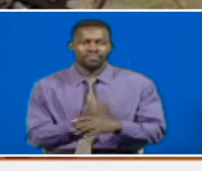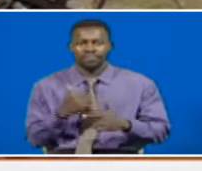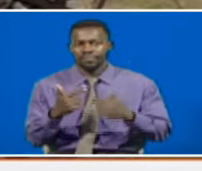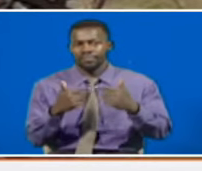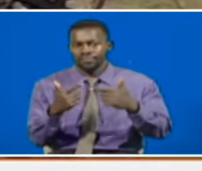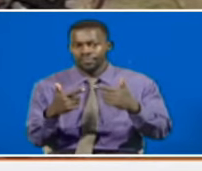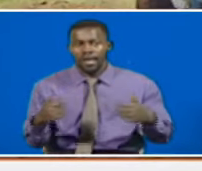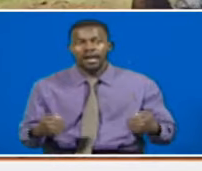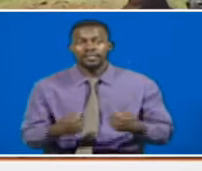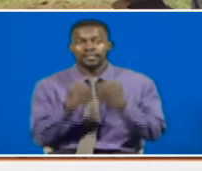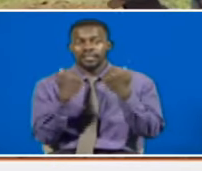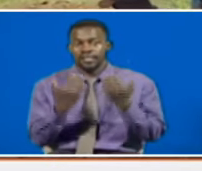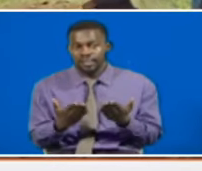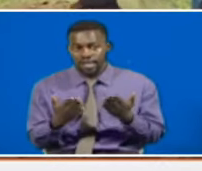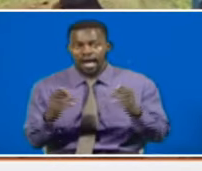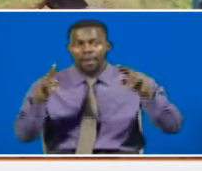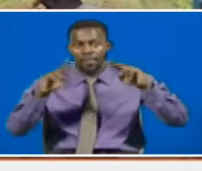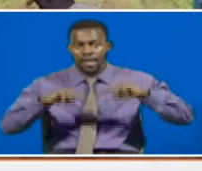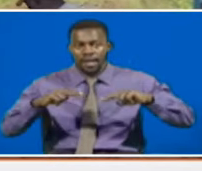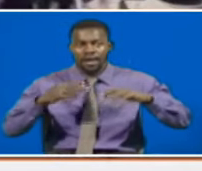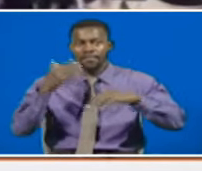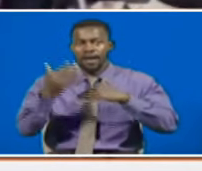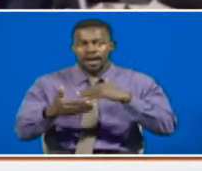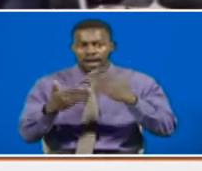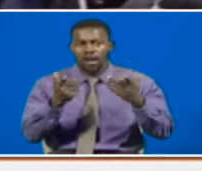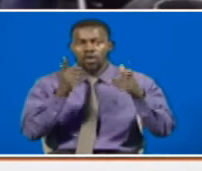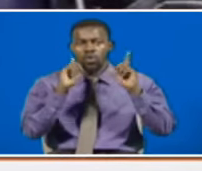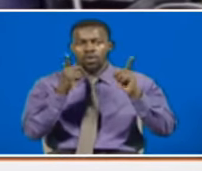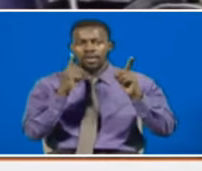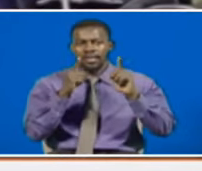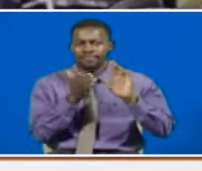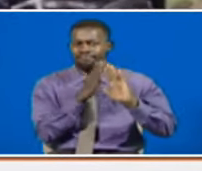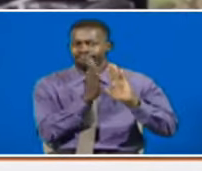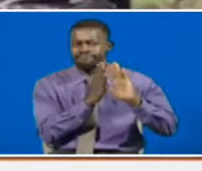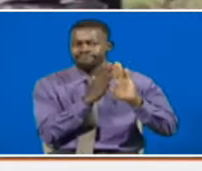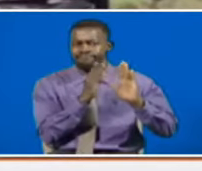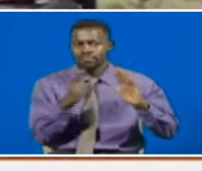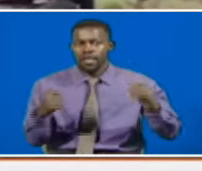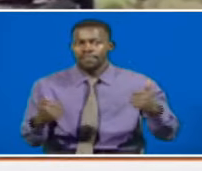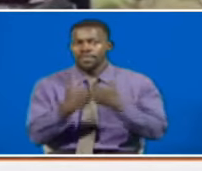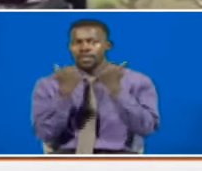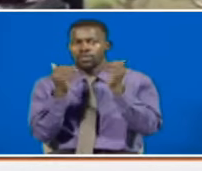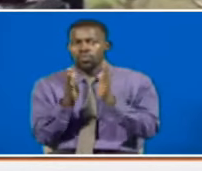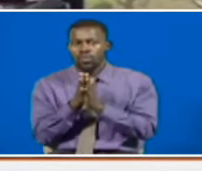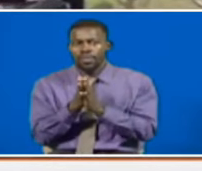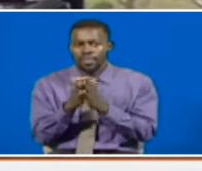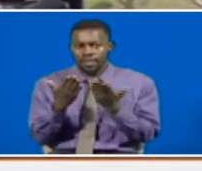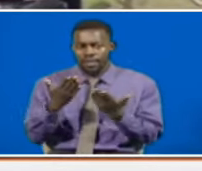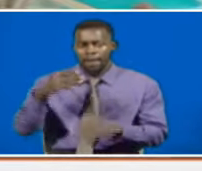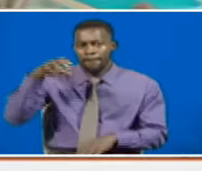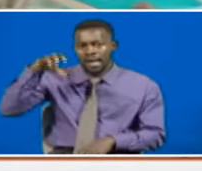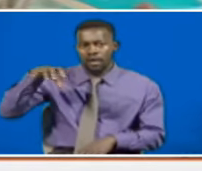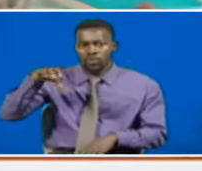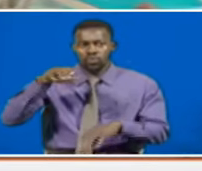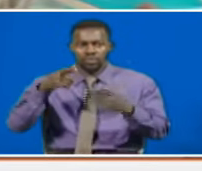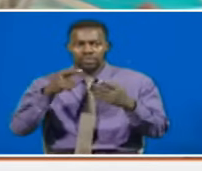The accident occurred after a speeding lorry collided head-on with the matatu as it tried to